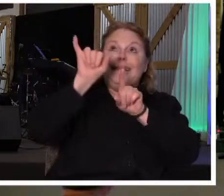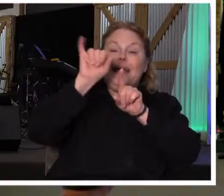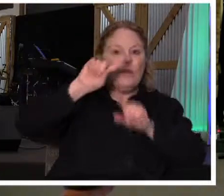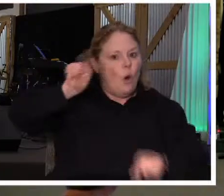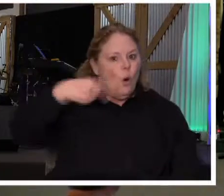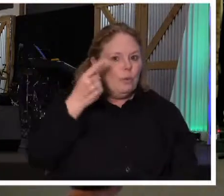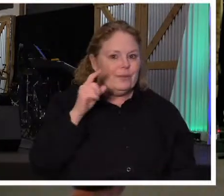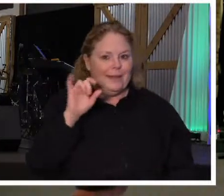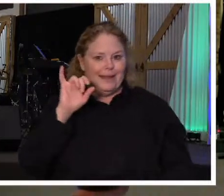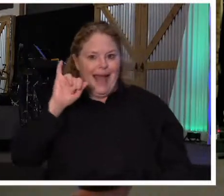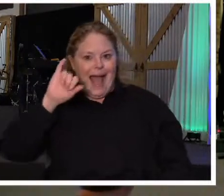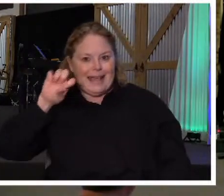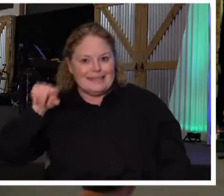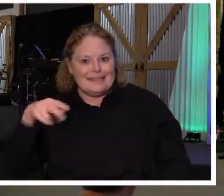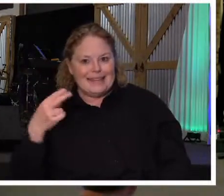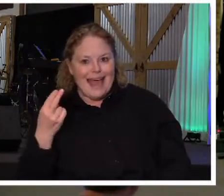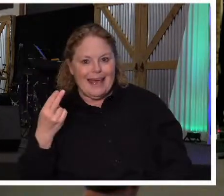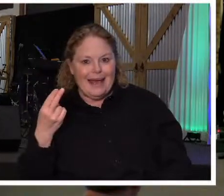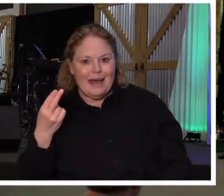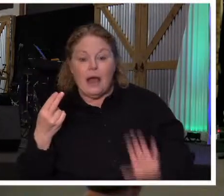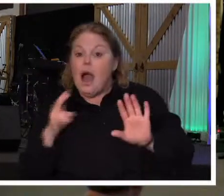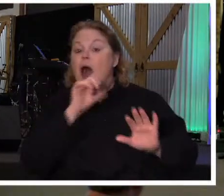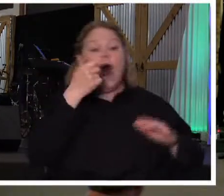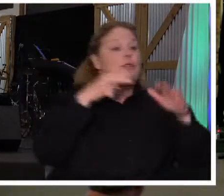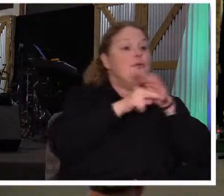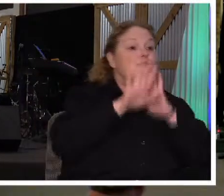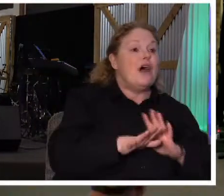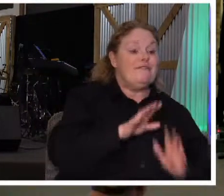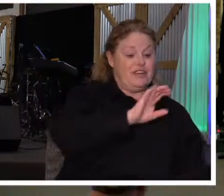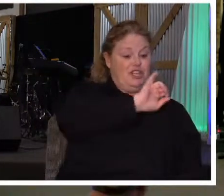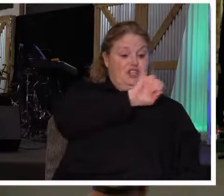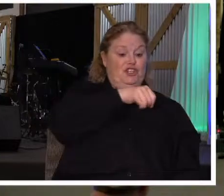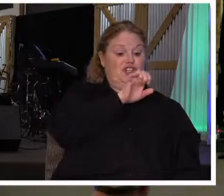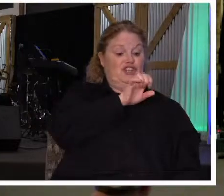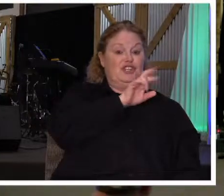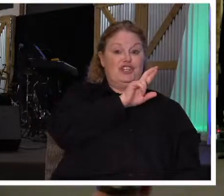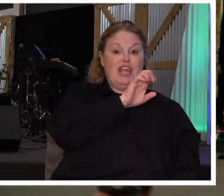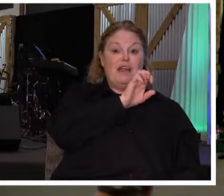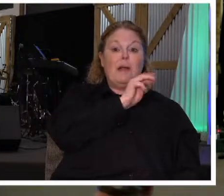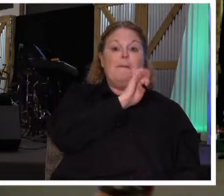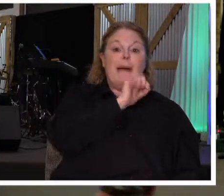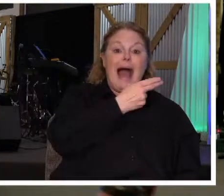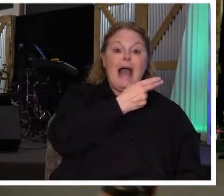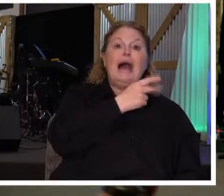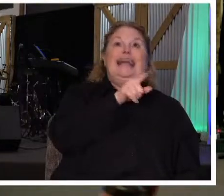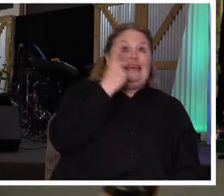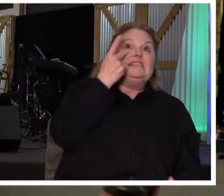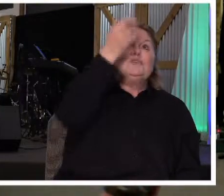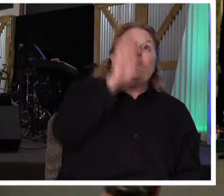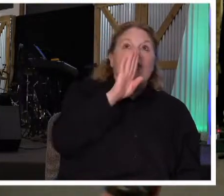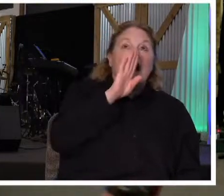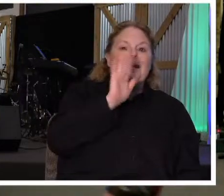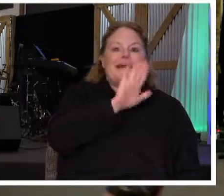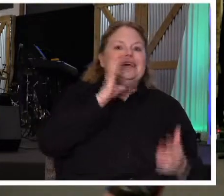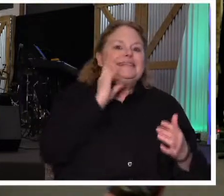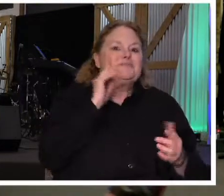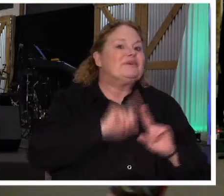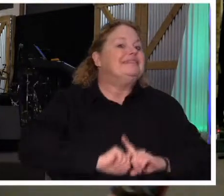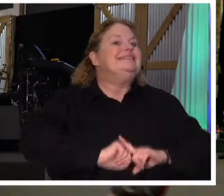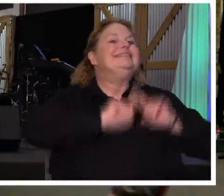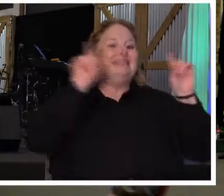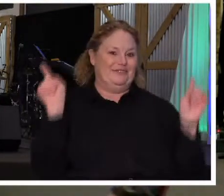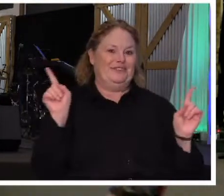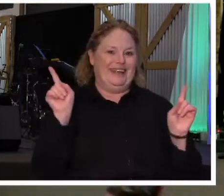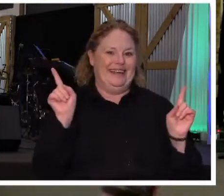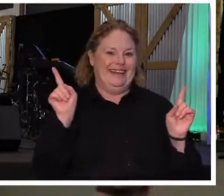it says you can see where God became a reality to him and called him into service. And Jeremiah 1 and Isaiah 6 describe the same encounter, but